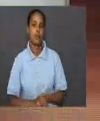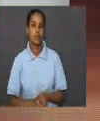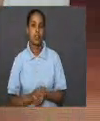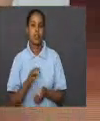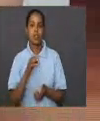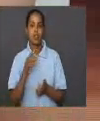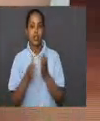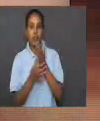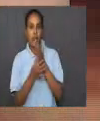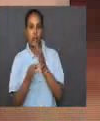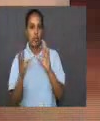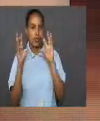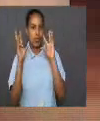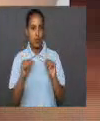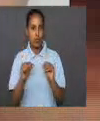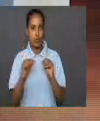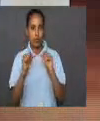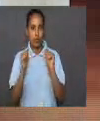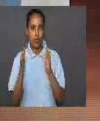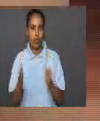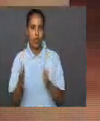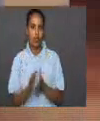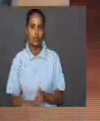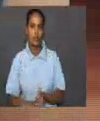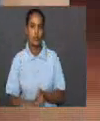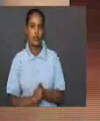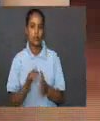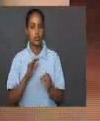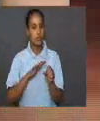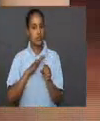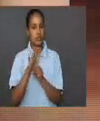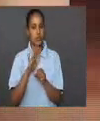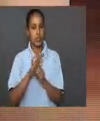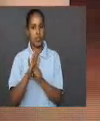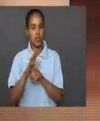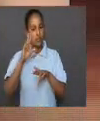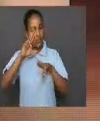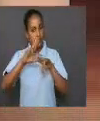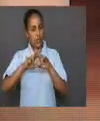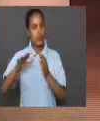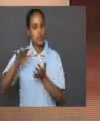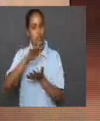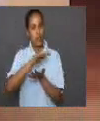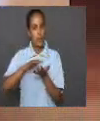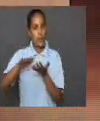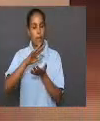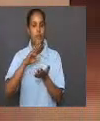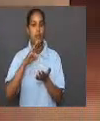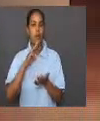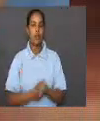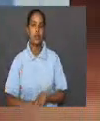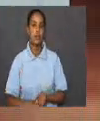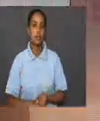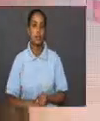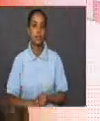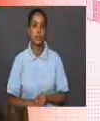The oil will not dissolve. It will just sit on the surface of the water.